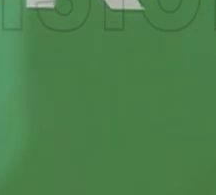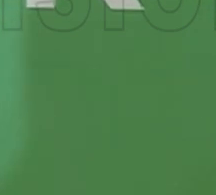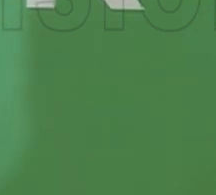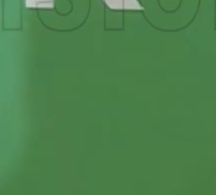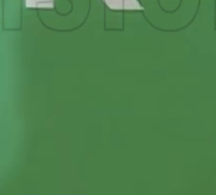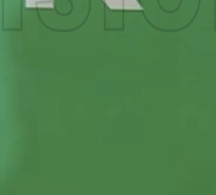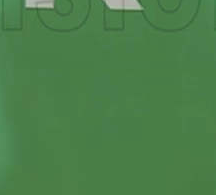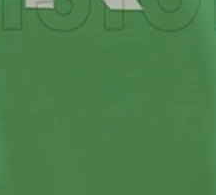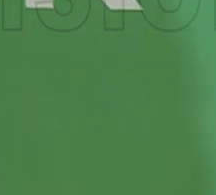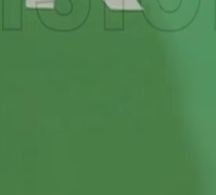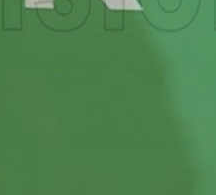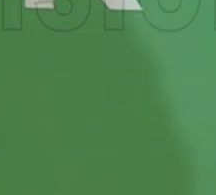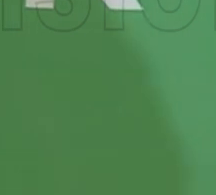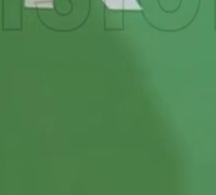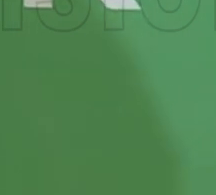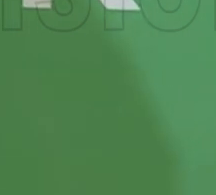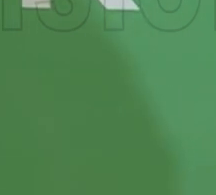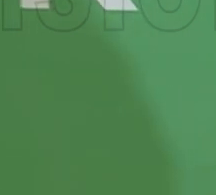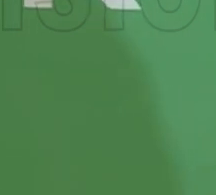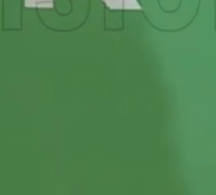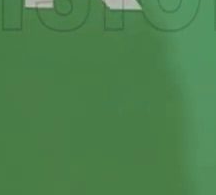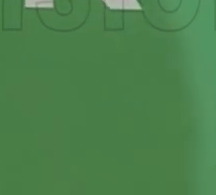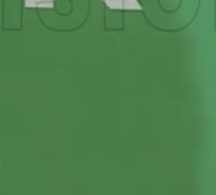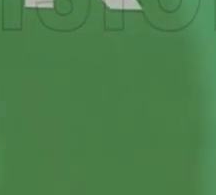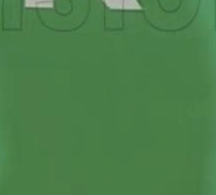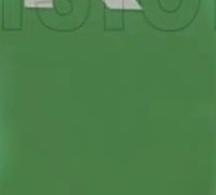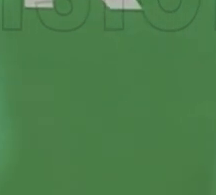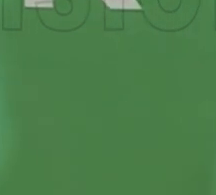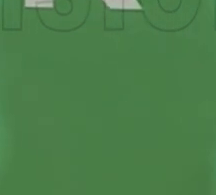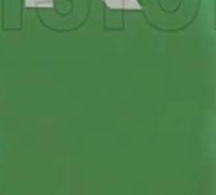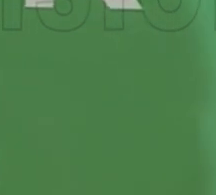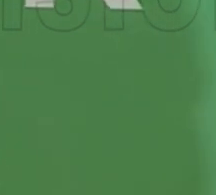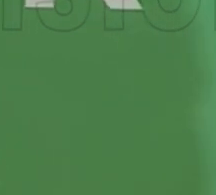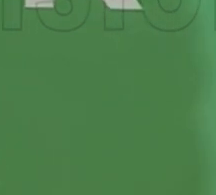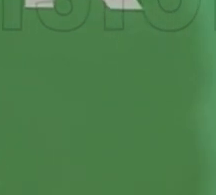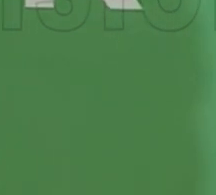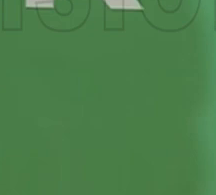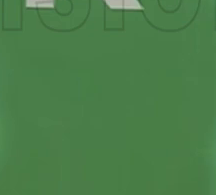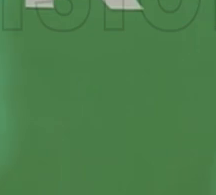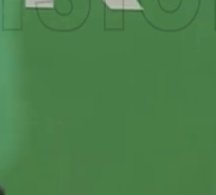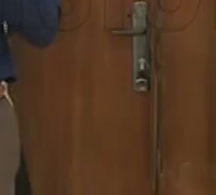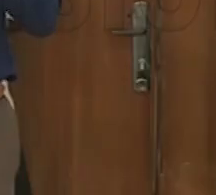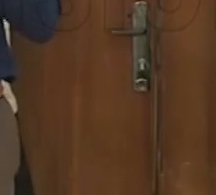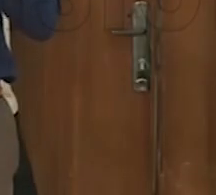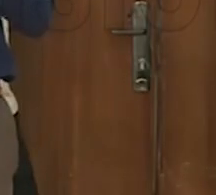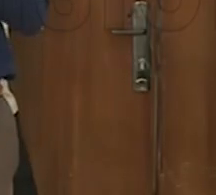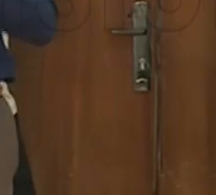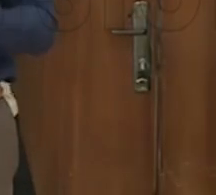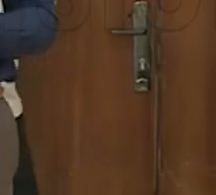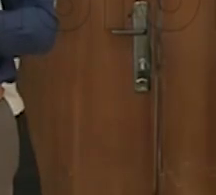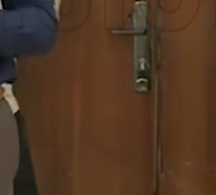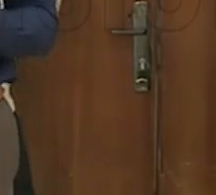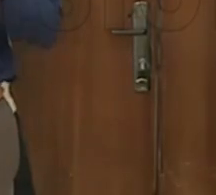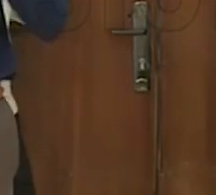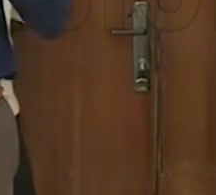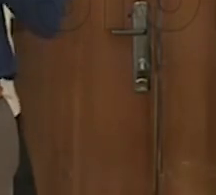actually do also, just to accommodate some of the peculiarities that is a major bone of contention for us? And also, I want to